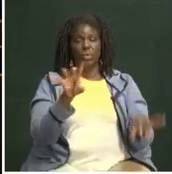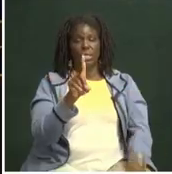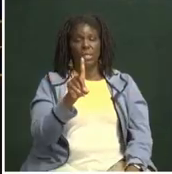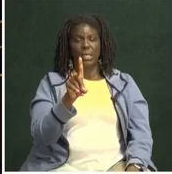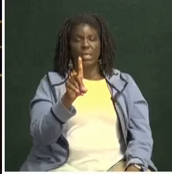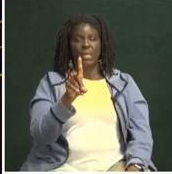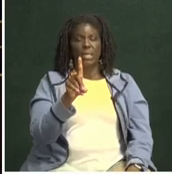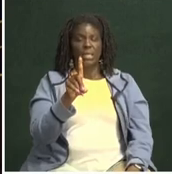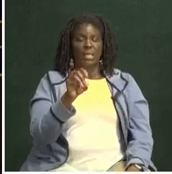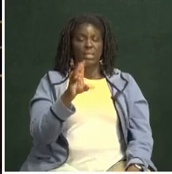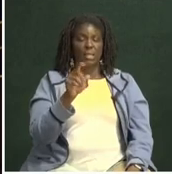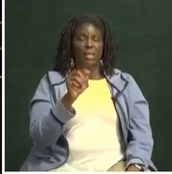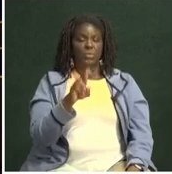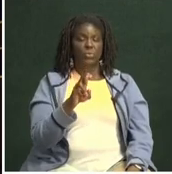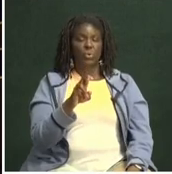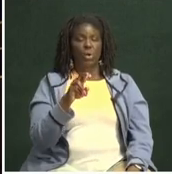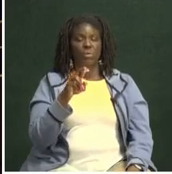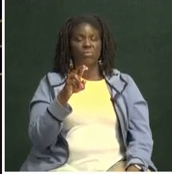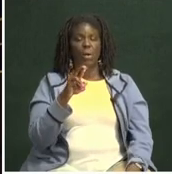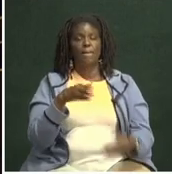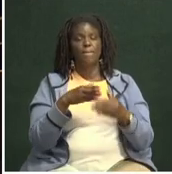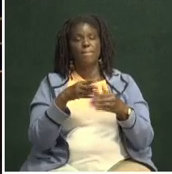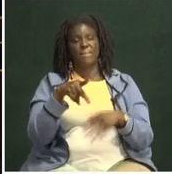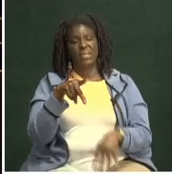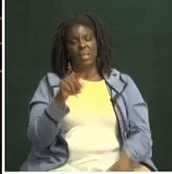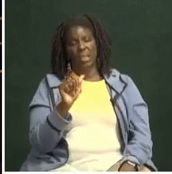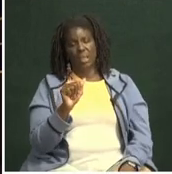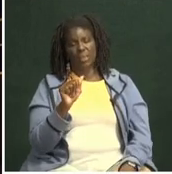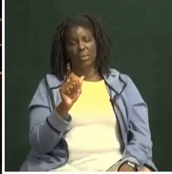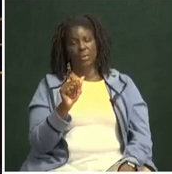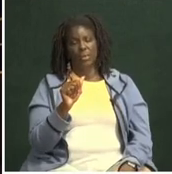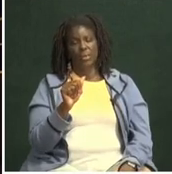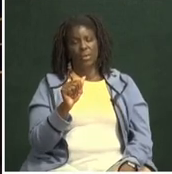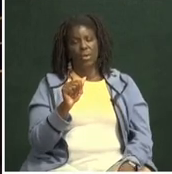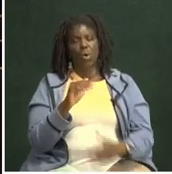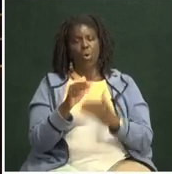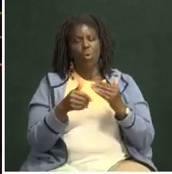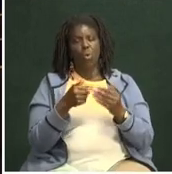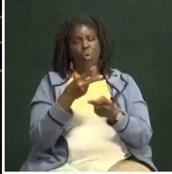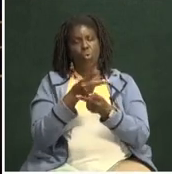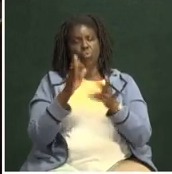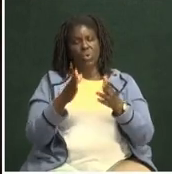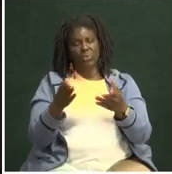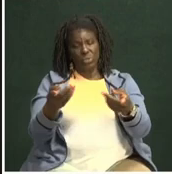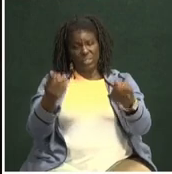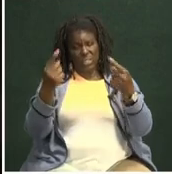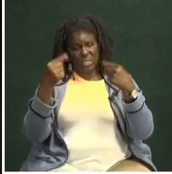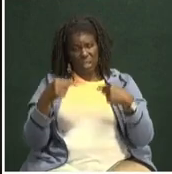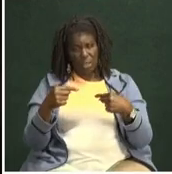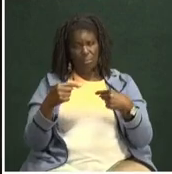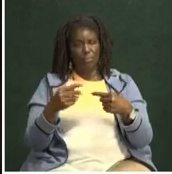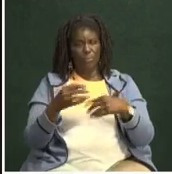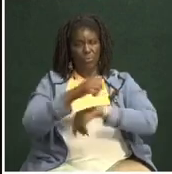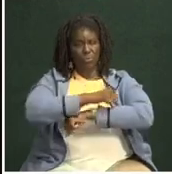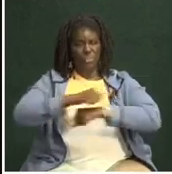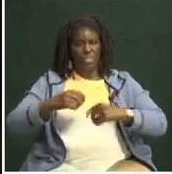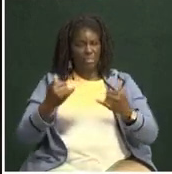of Public Administration. I now invite these doctoral graduates to the platform to be